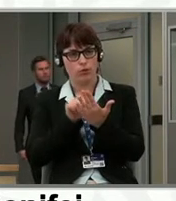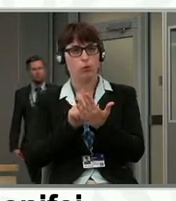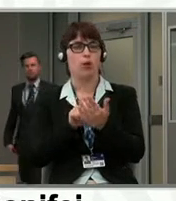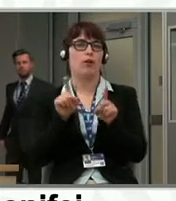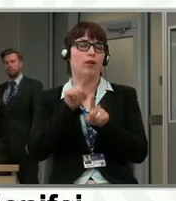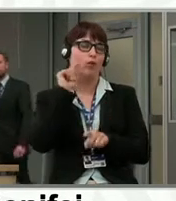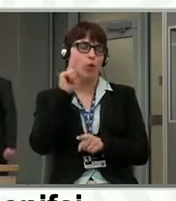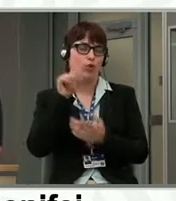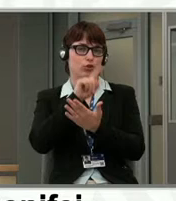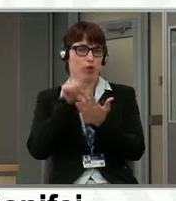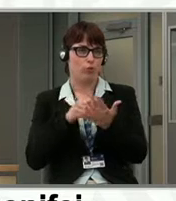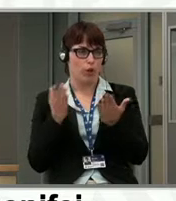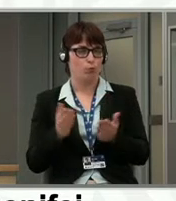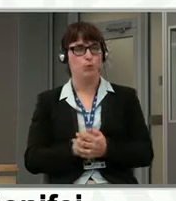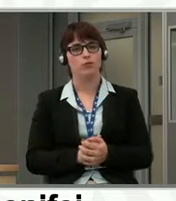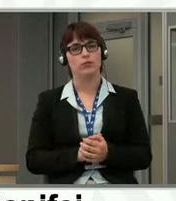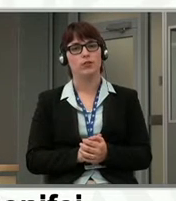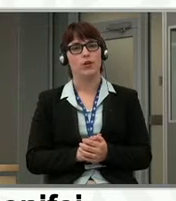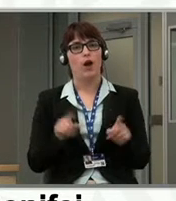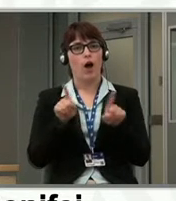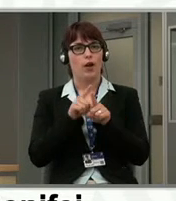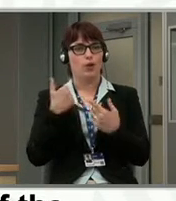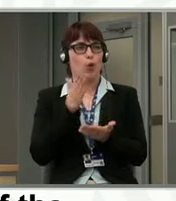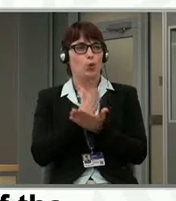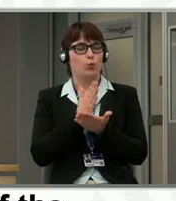members of European Parliament,